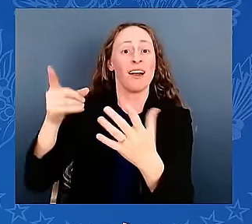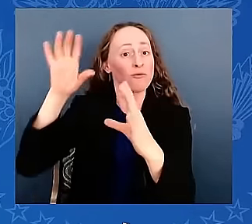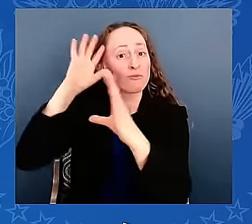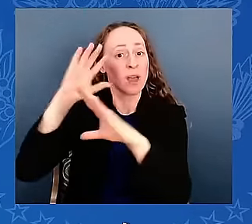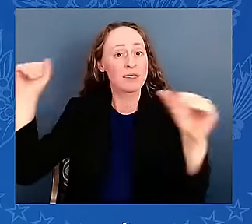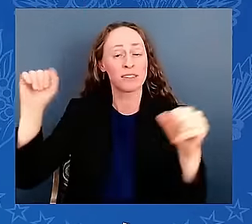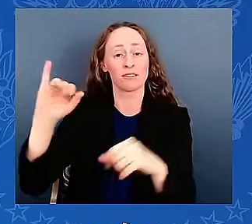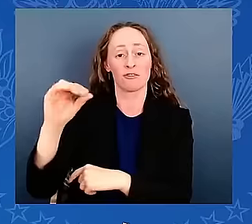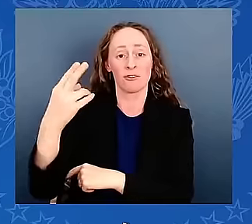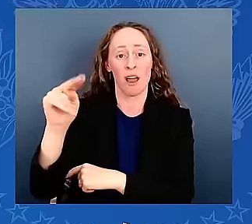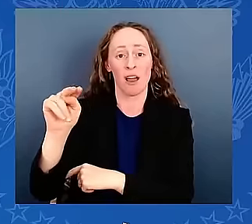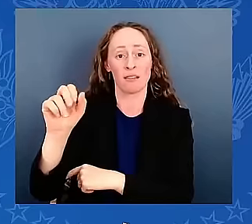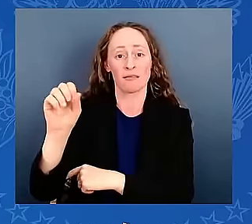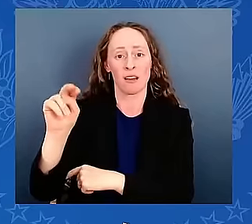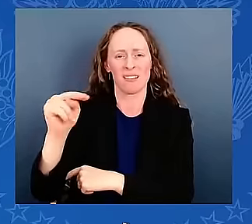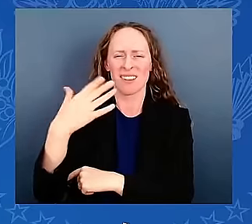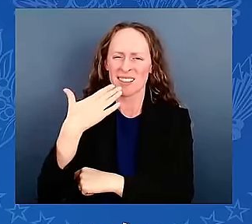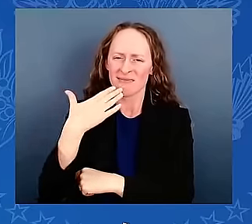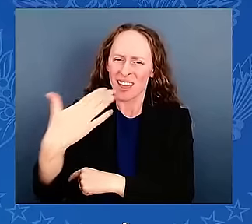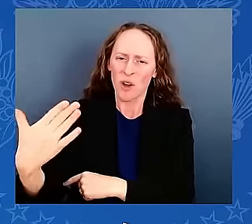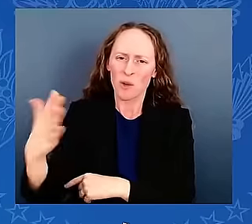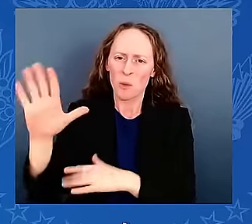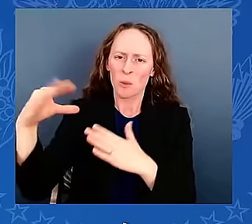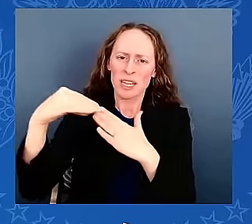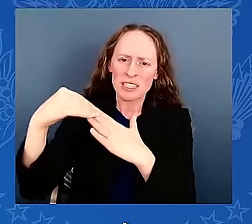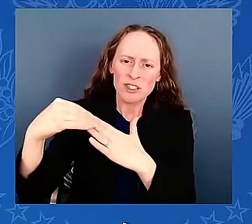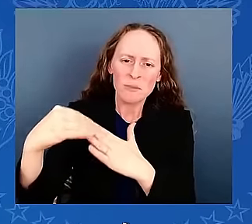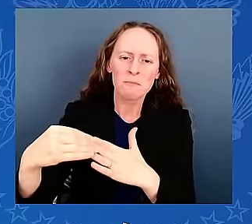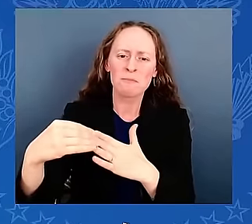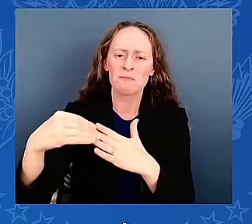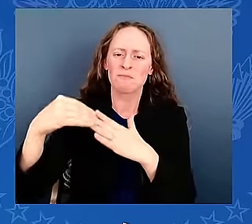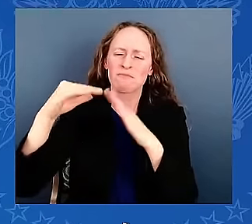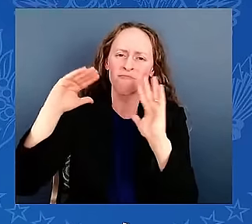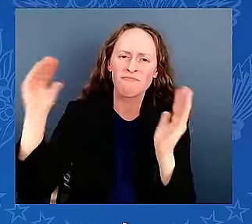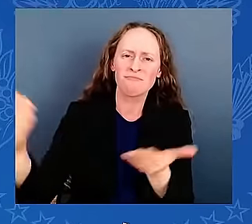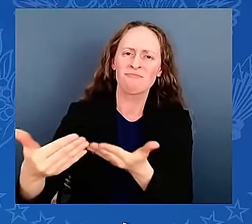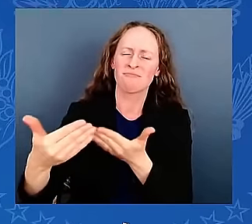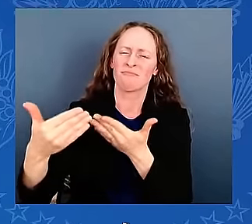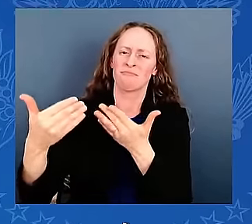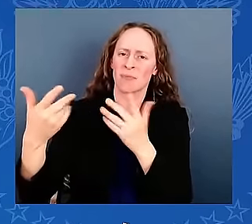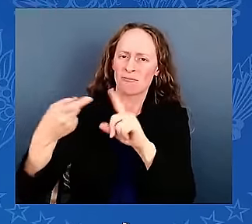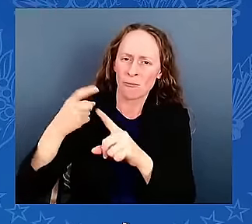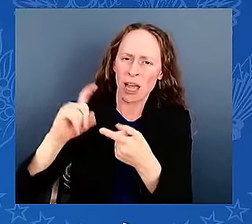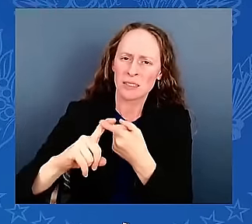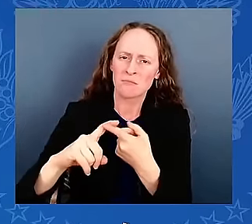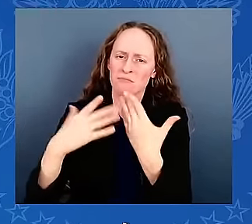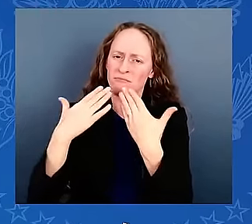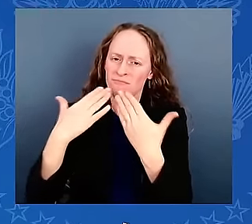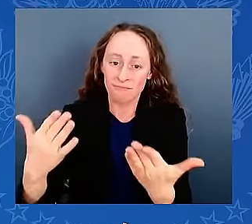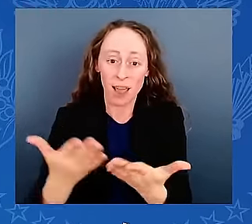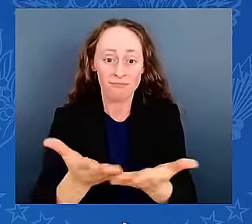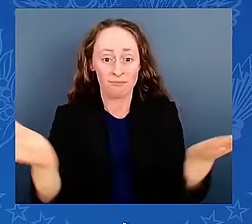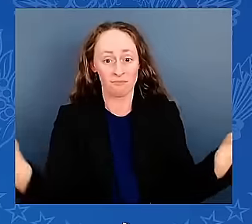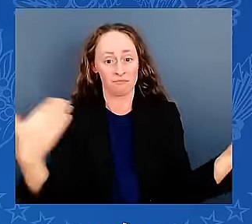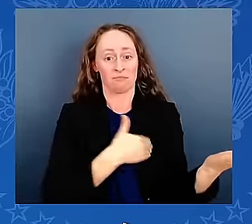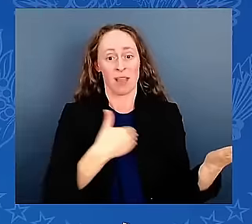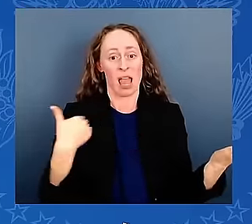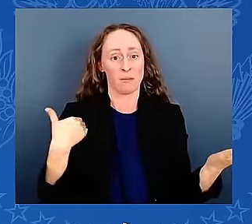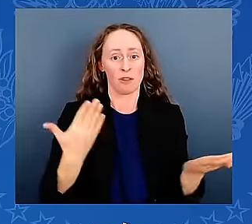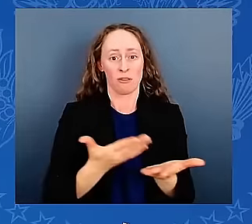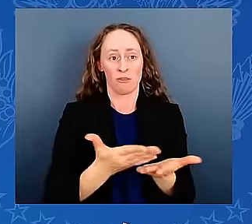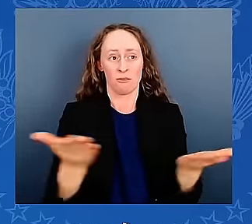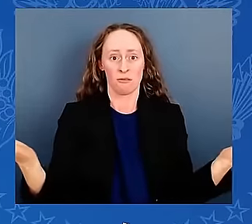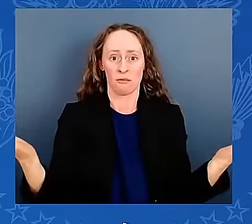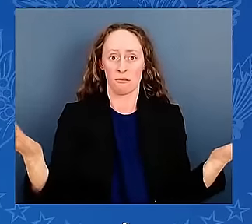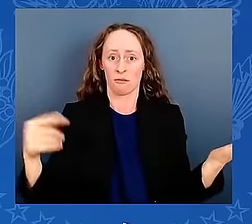And thanks to all the thousands of members of across America that are here. One of the most important organizations in our country. And a special thanks, I